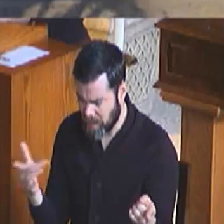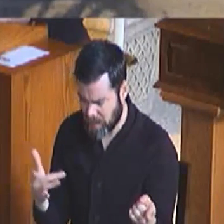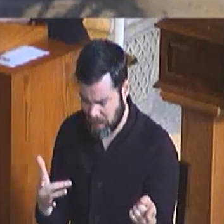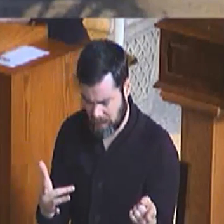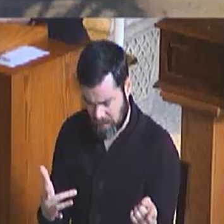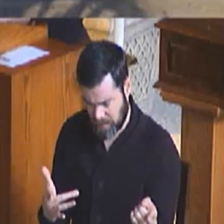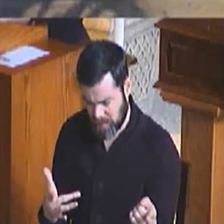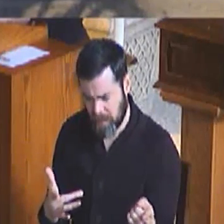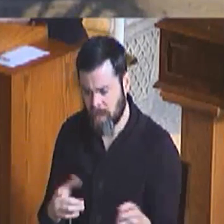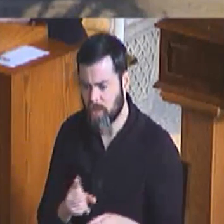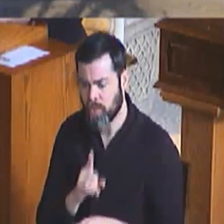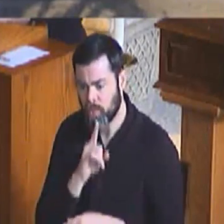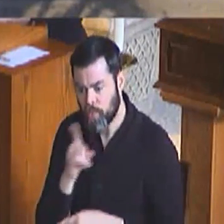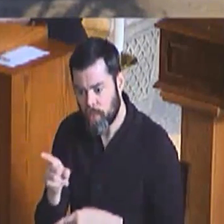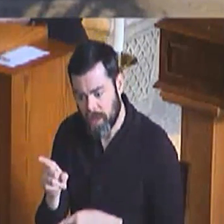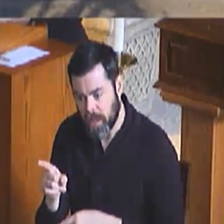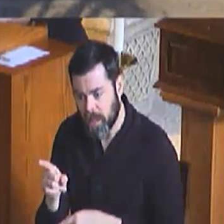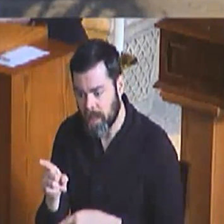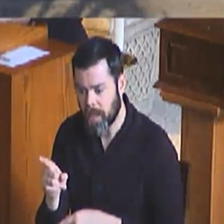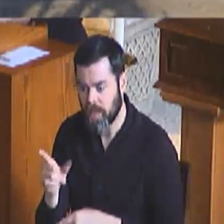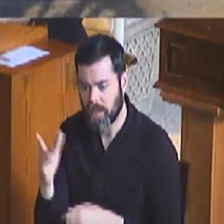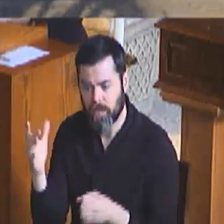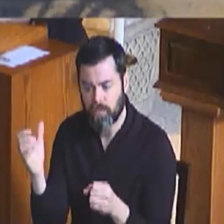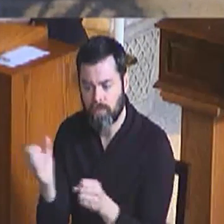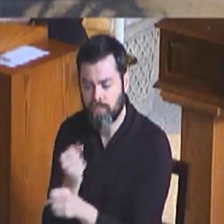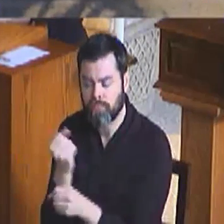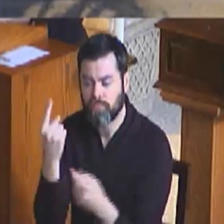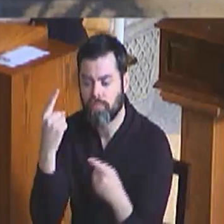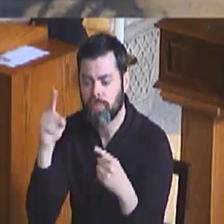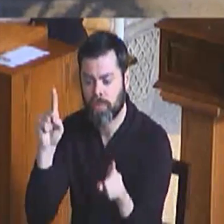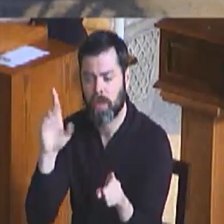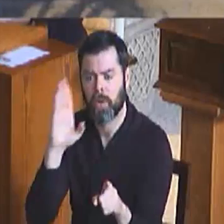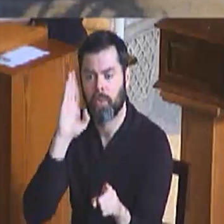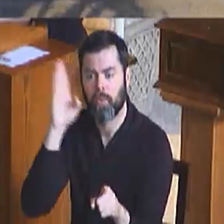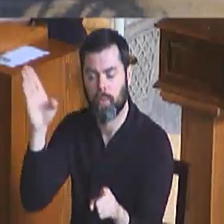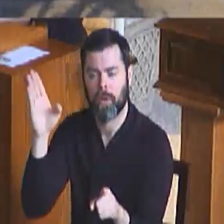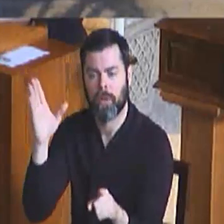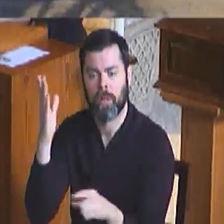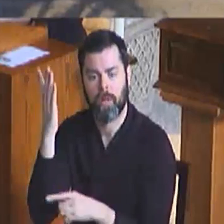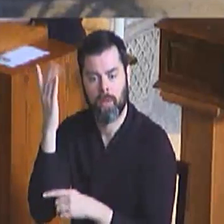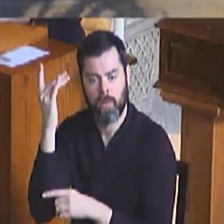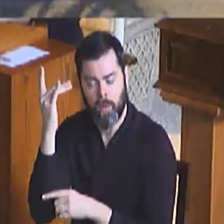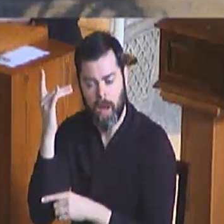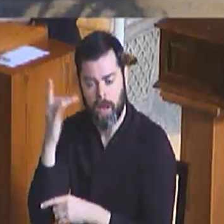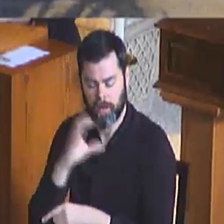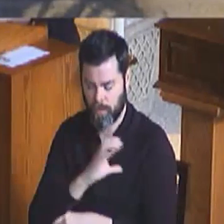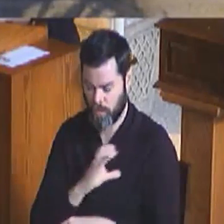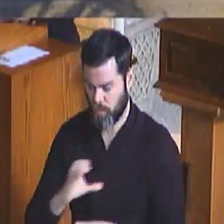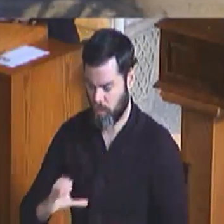overwhelming victory is ours through Christ, who loves us.